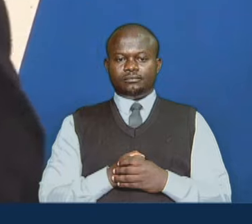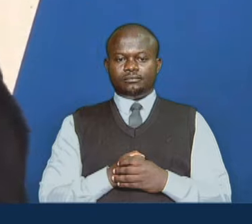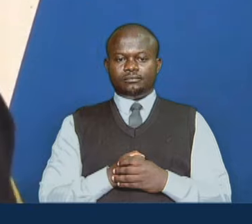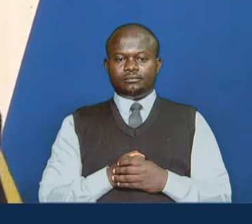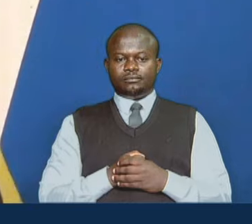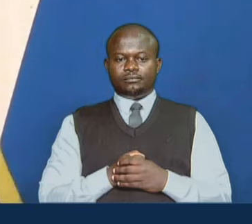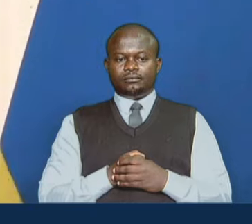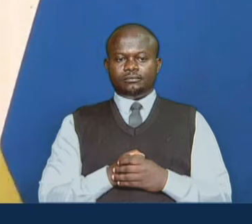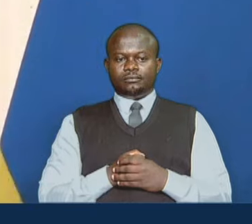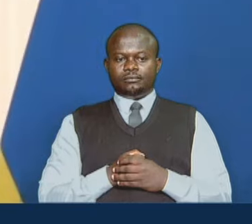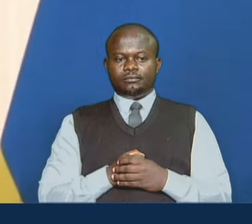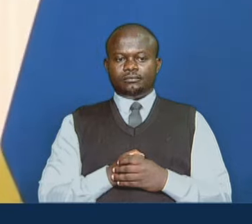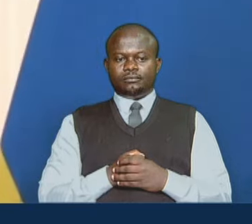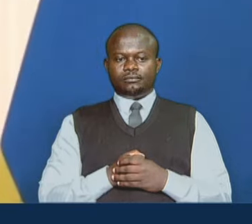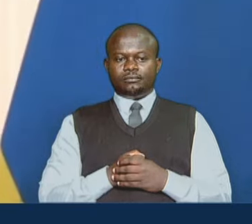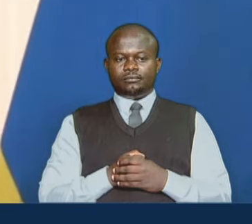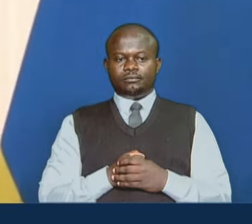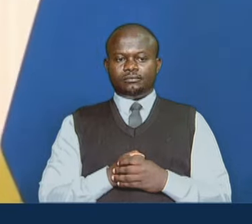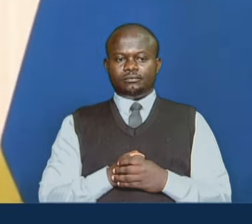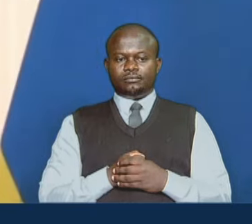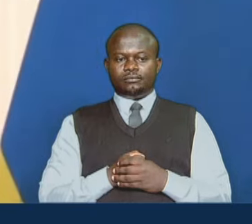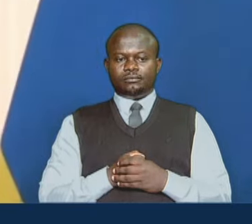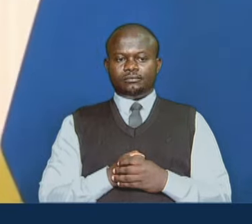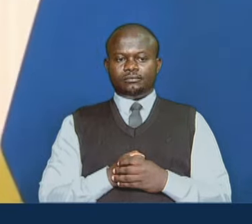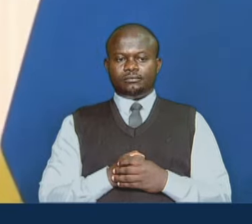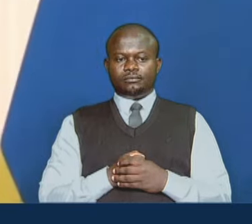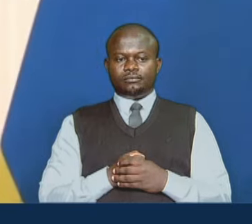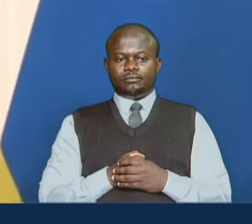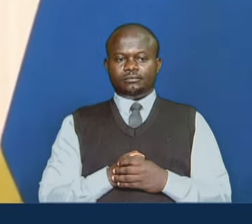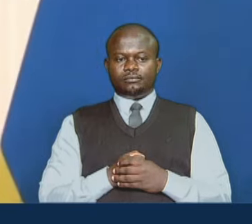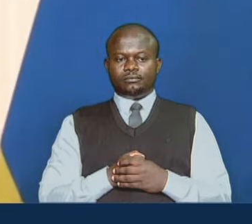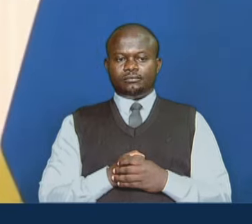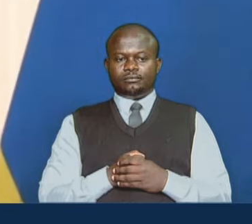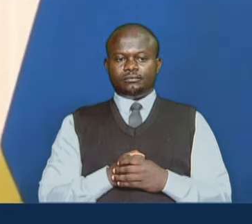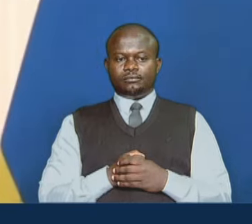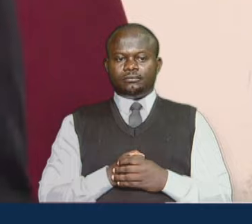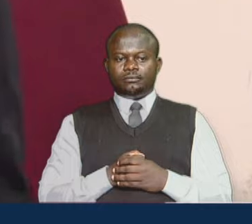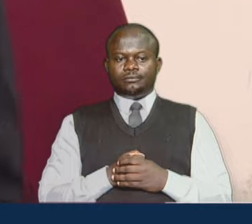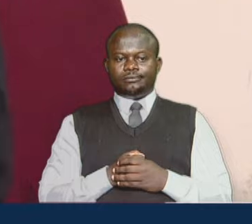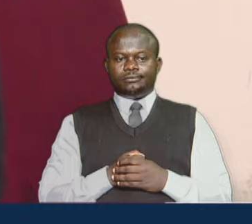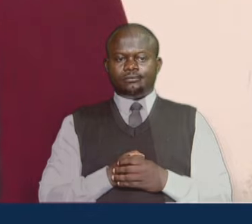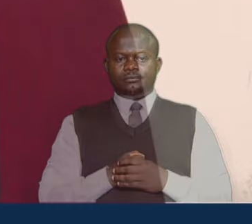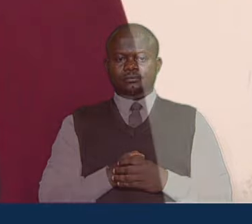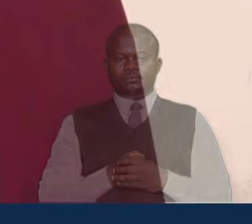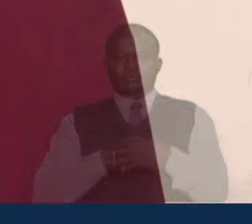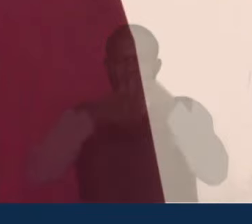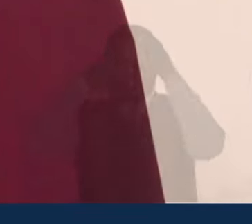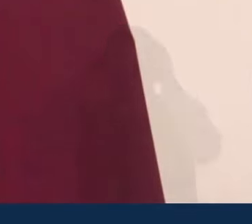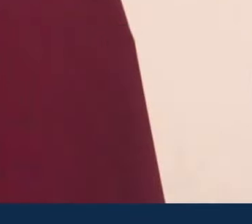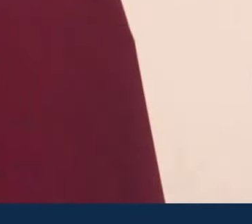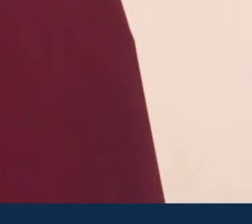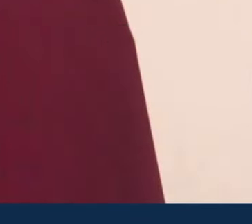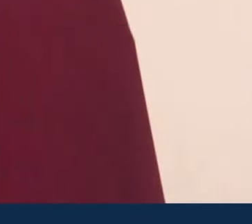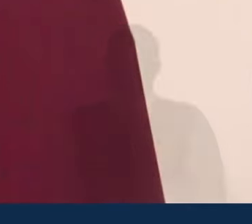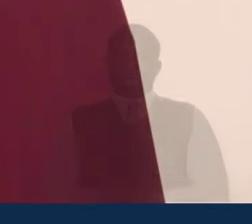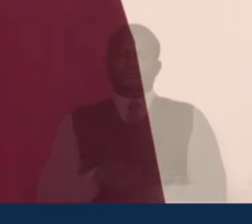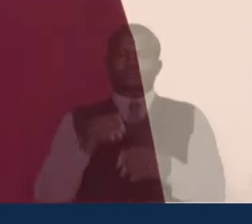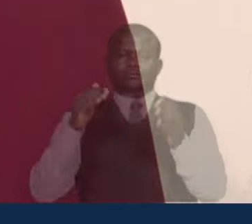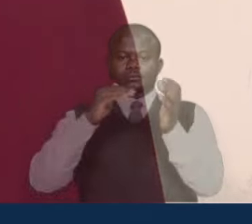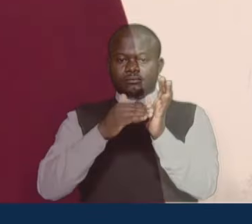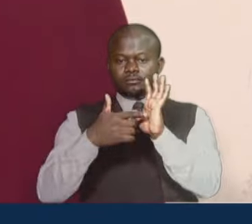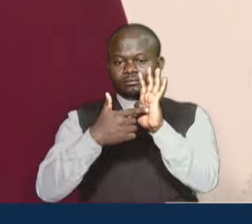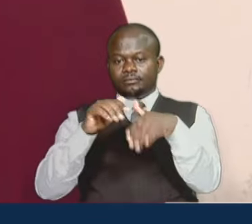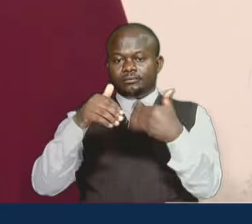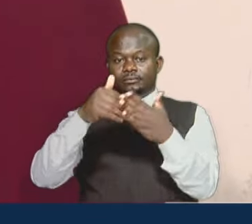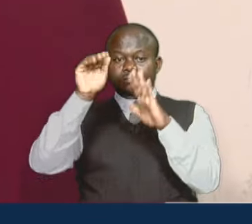find solutions to our unique set of challenges. Perezida Edgar Rinkevich yongeye gushimangira ku ruhare